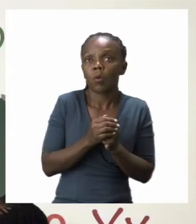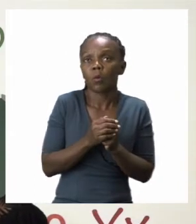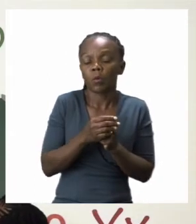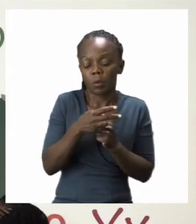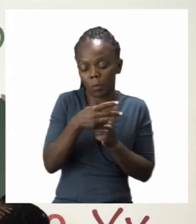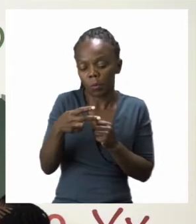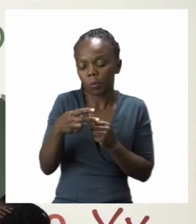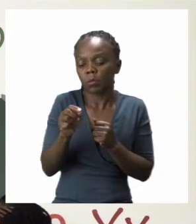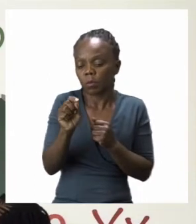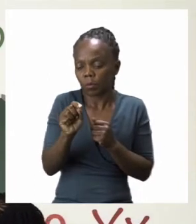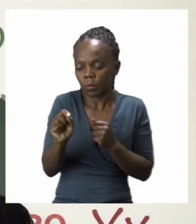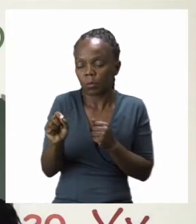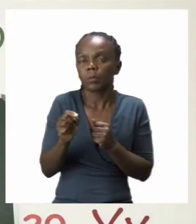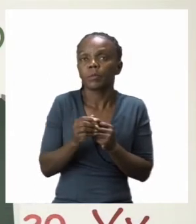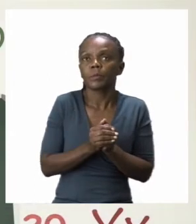4.